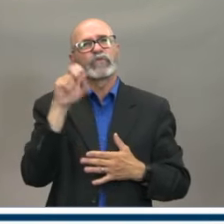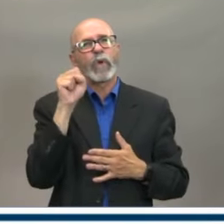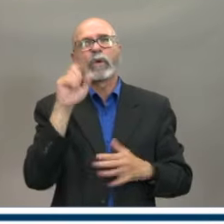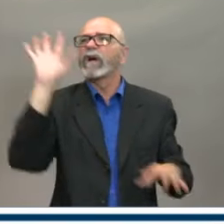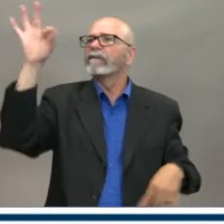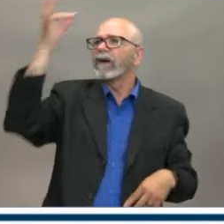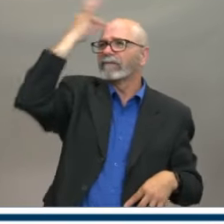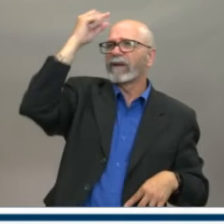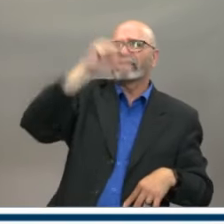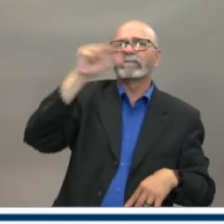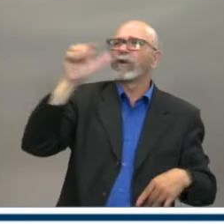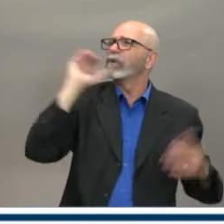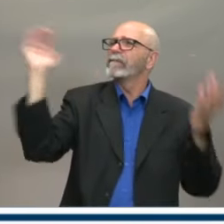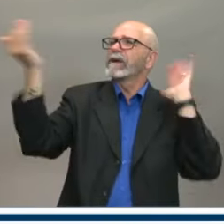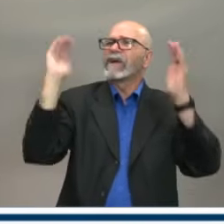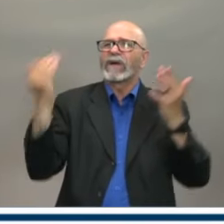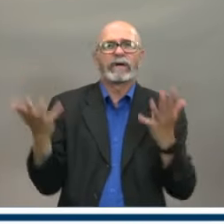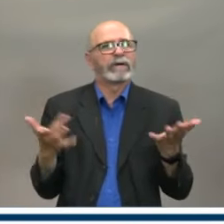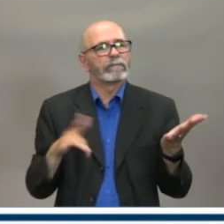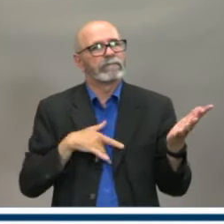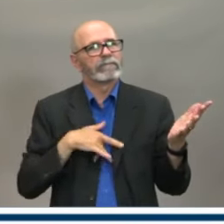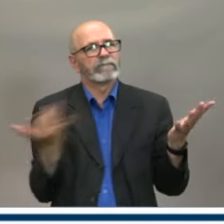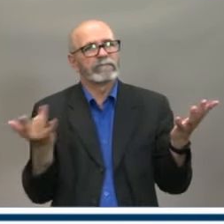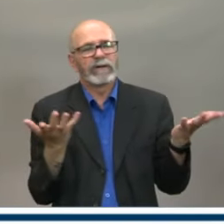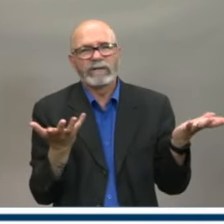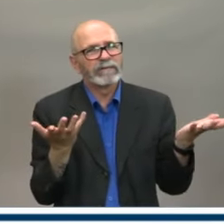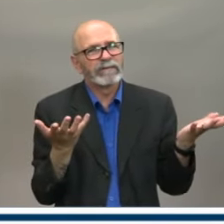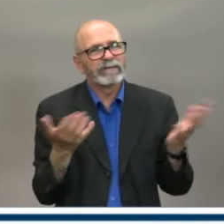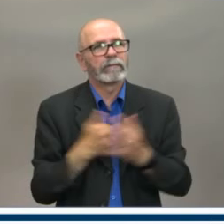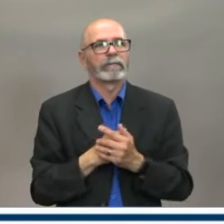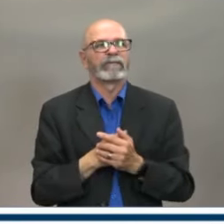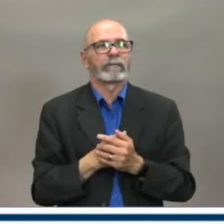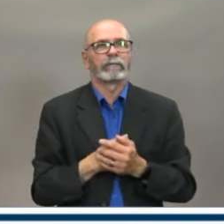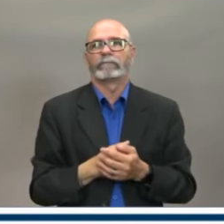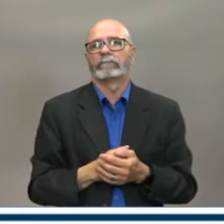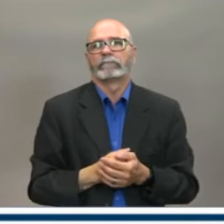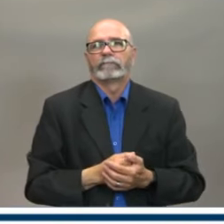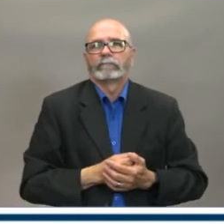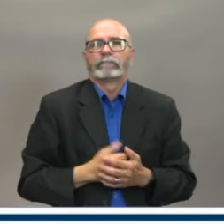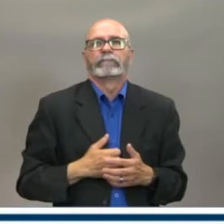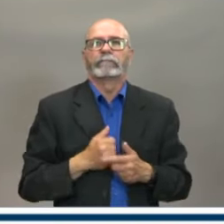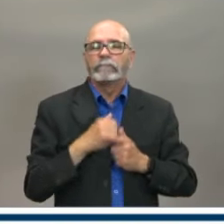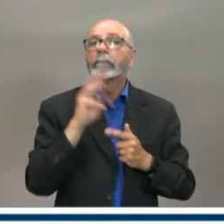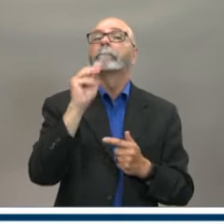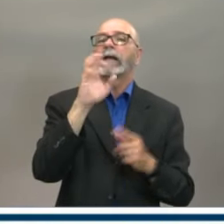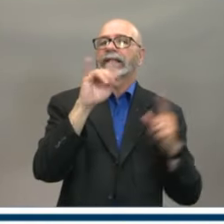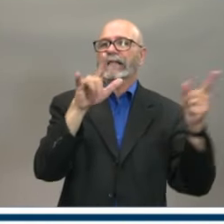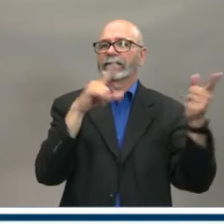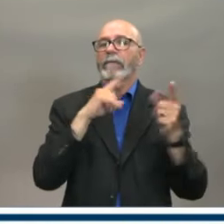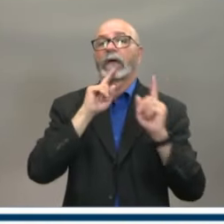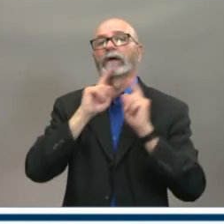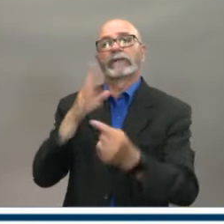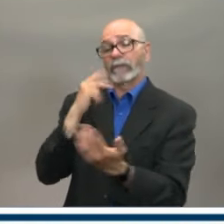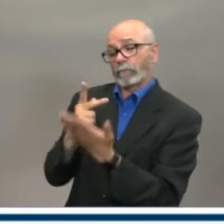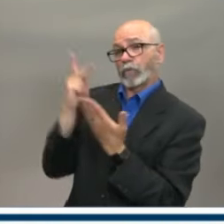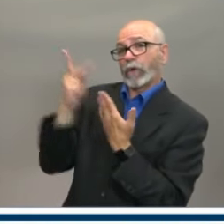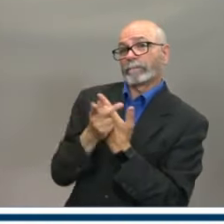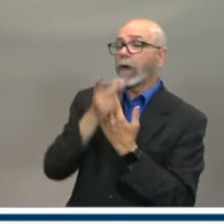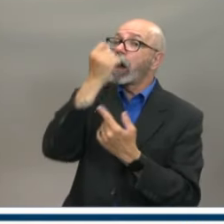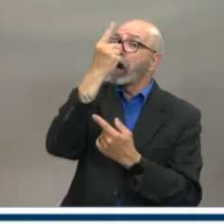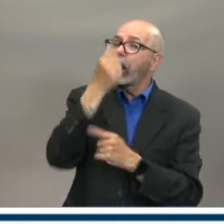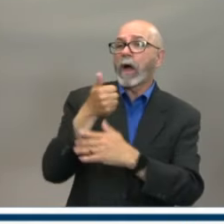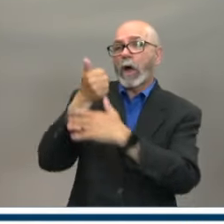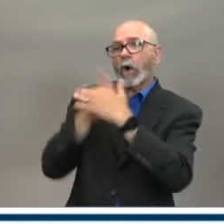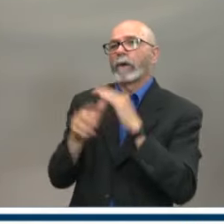government also laid out following that a program that works directly with the private sector on wage top-ups to keep